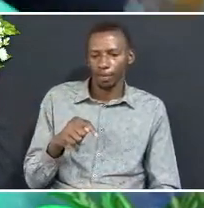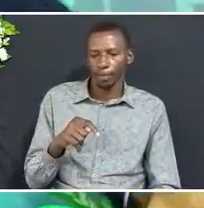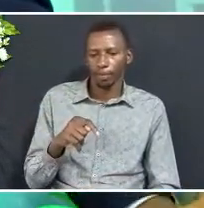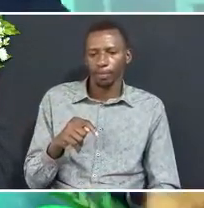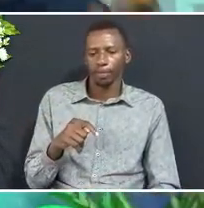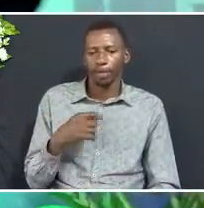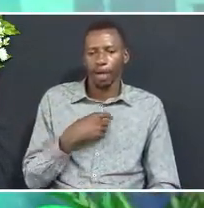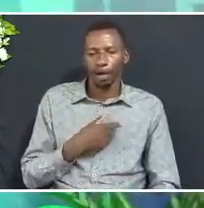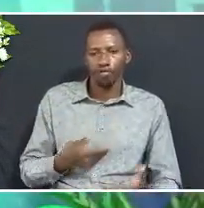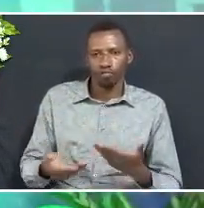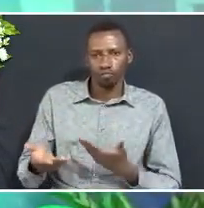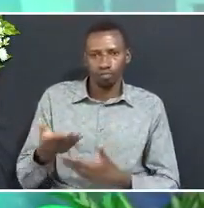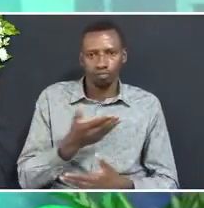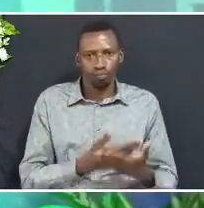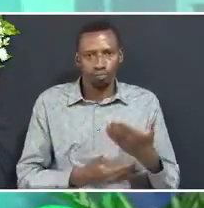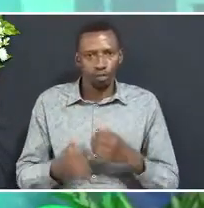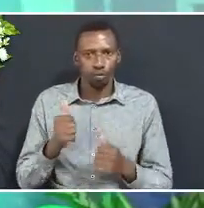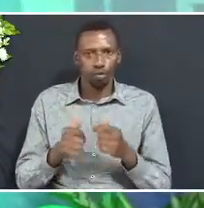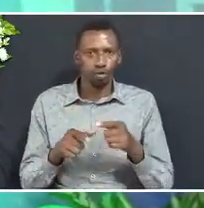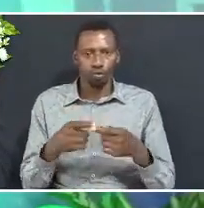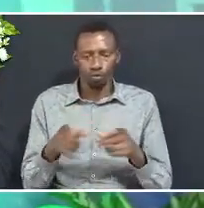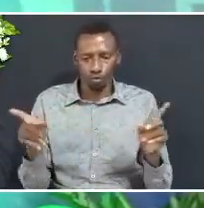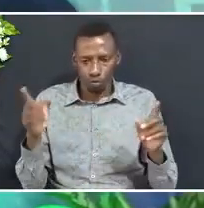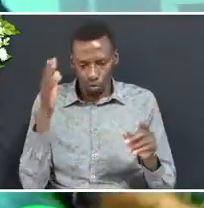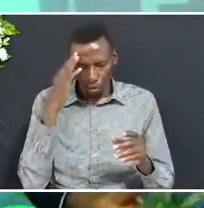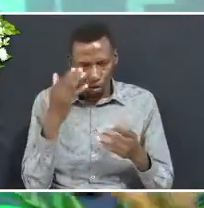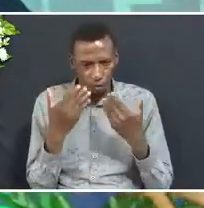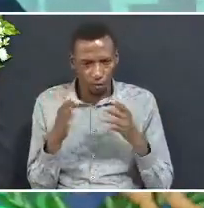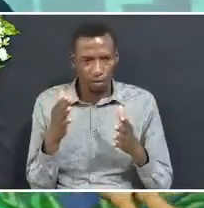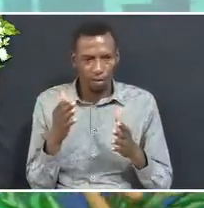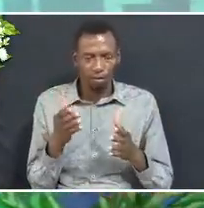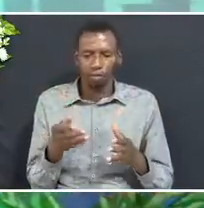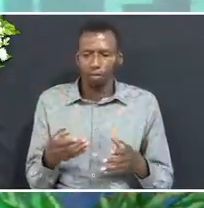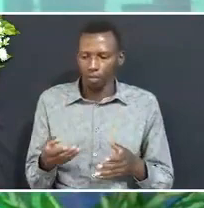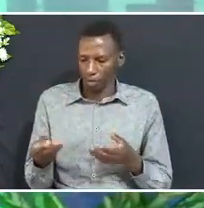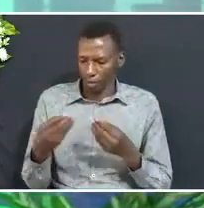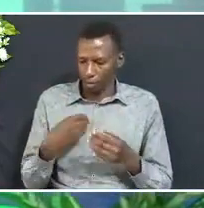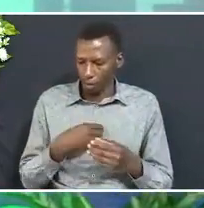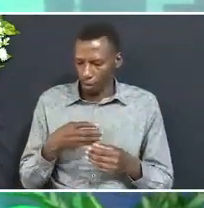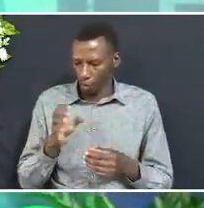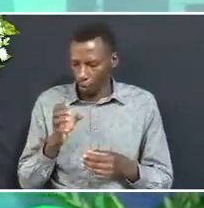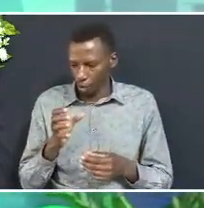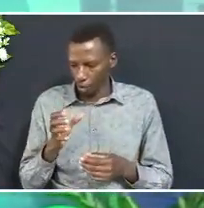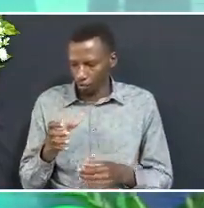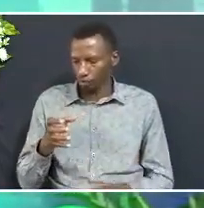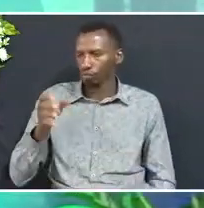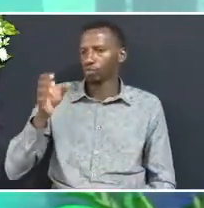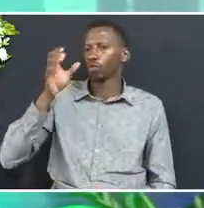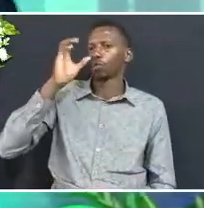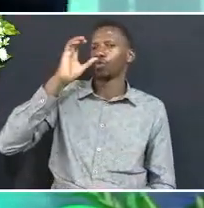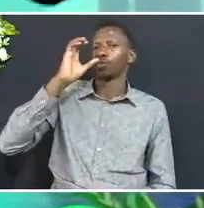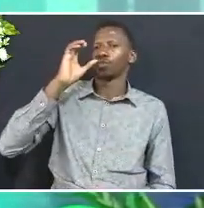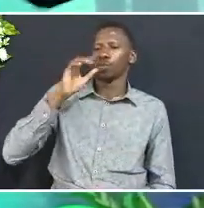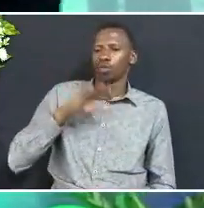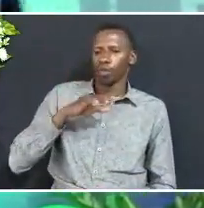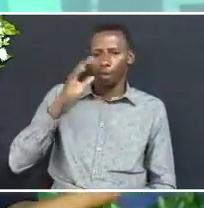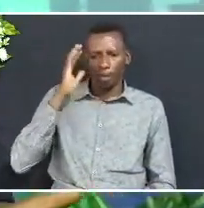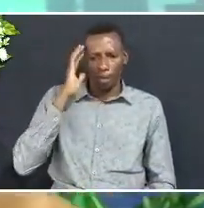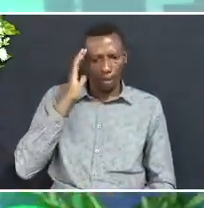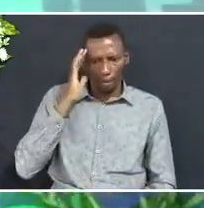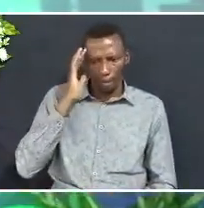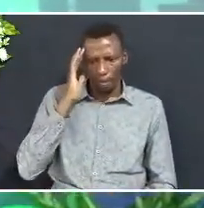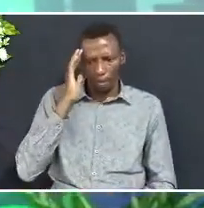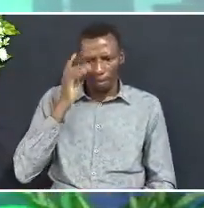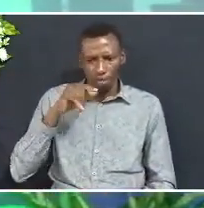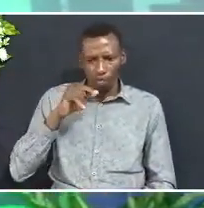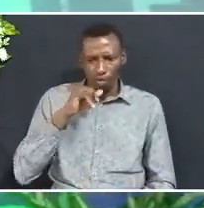there were exchange, which you already know. Give me water, a drink. And the woman was contending. We do not